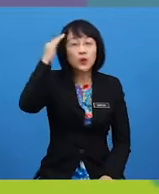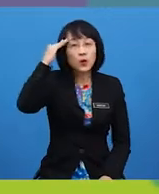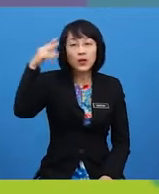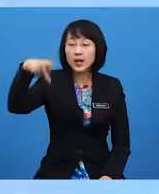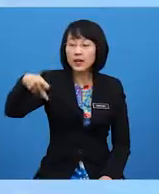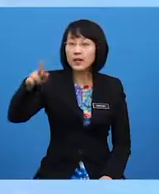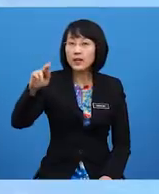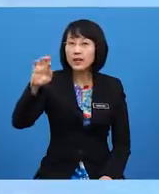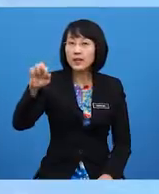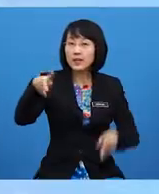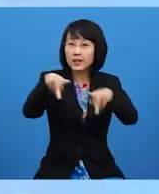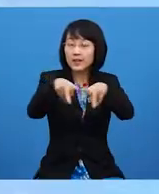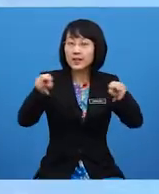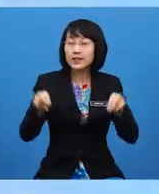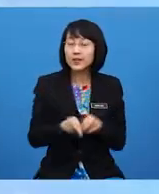could.